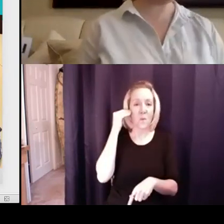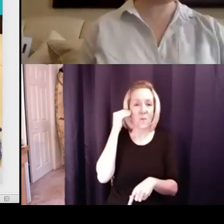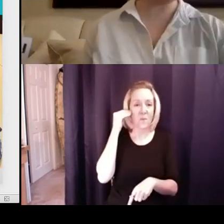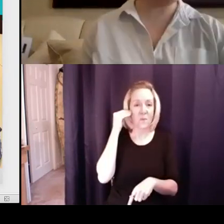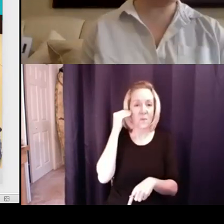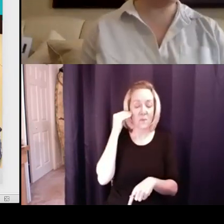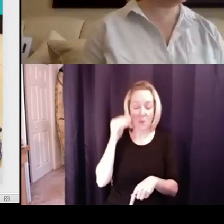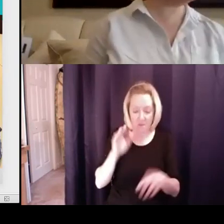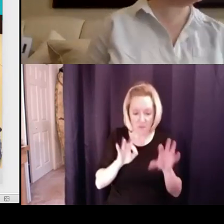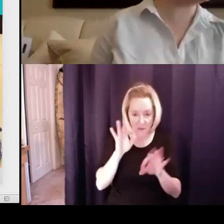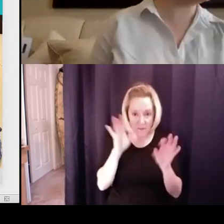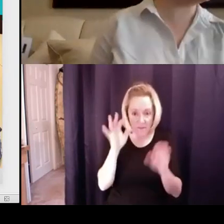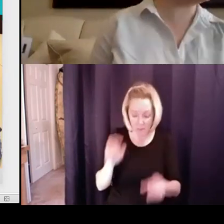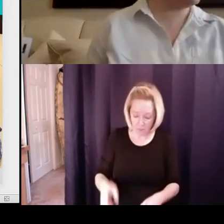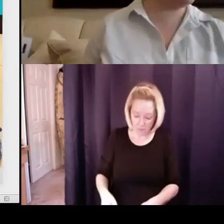So